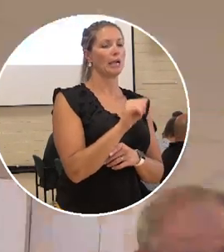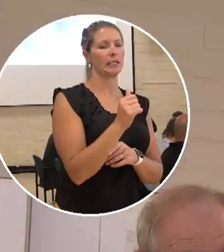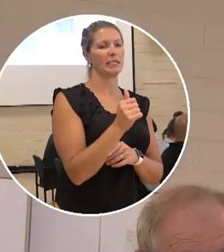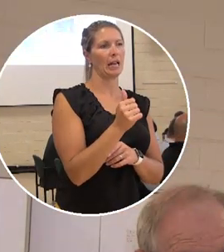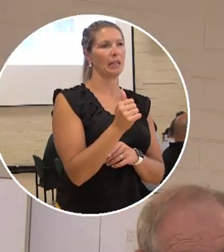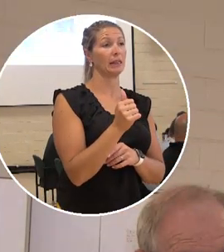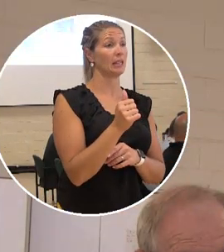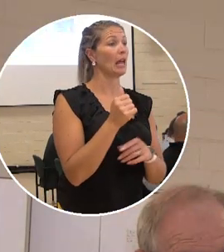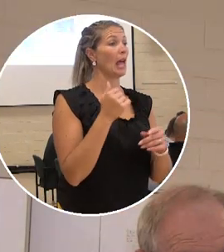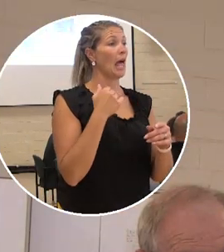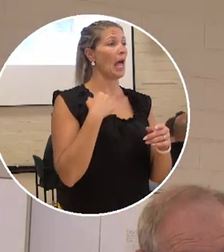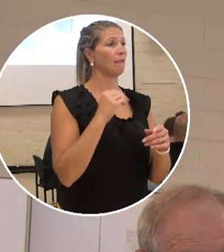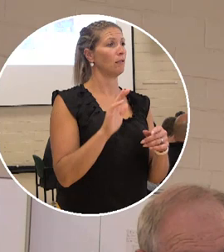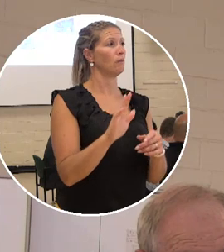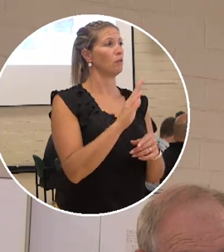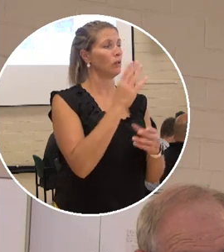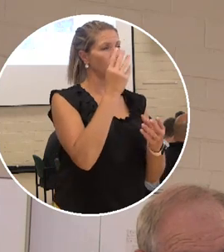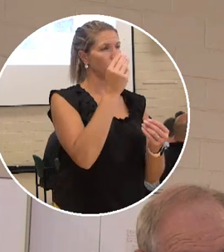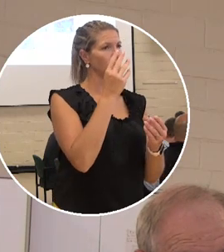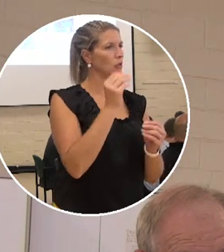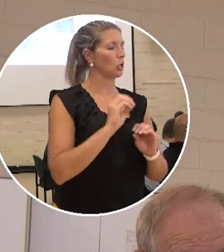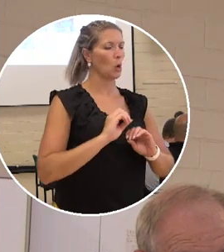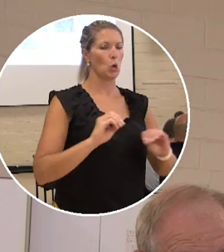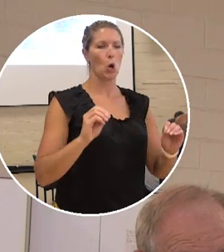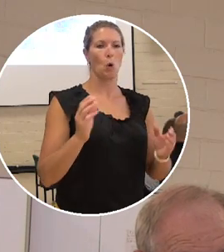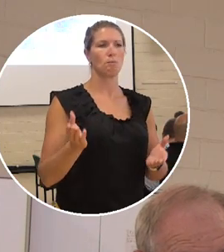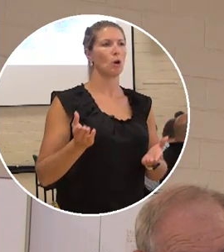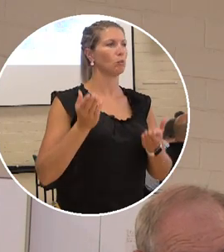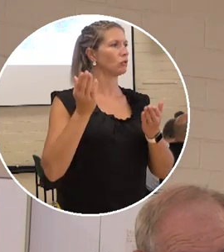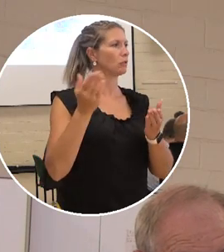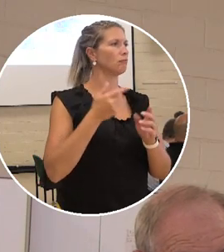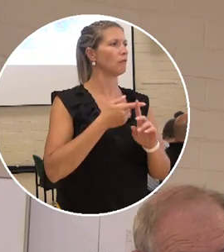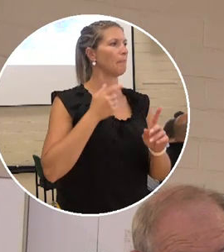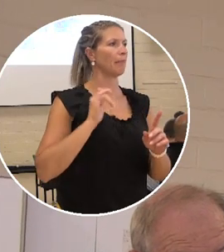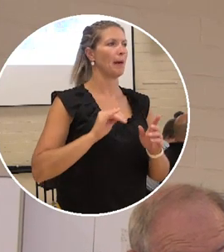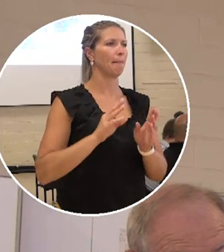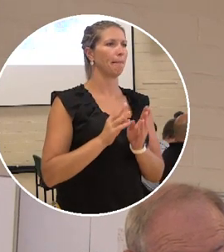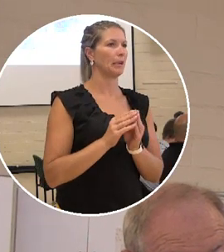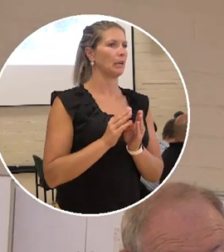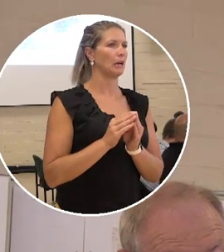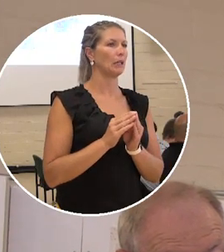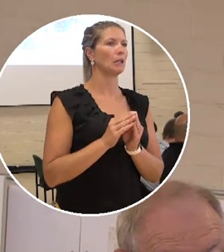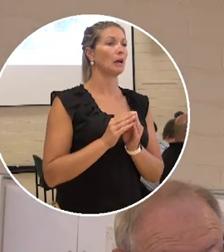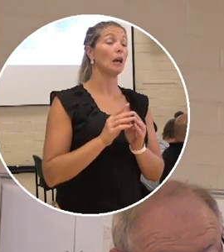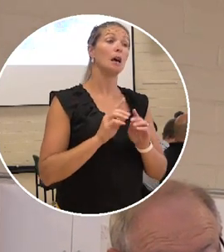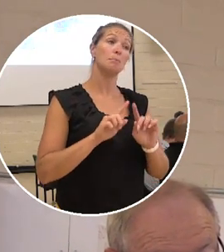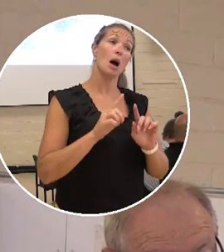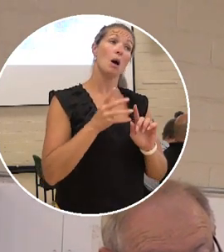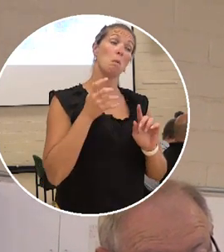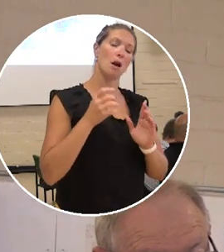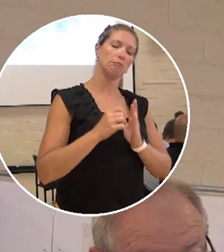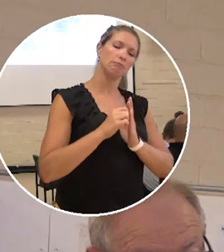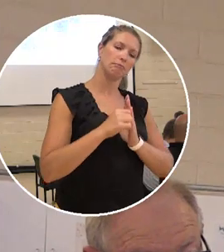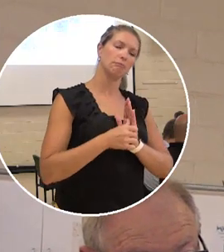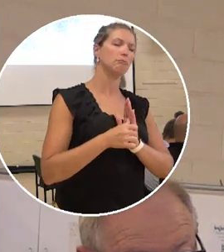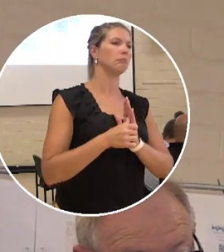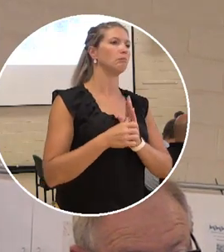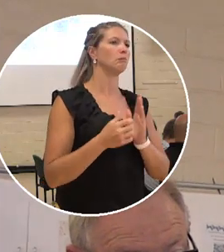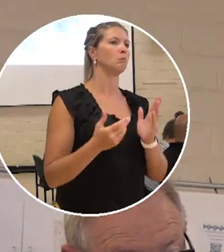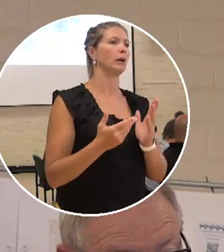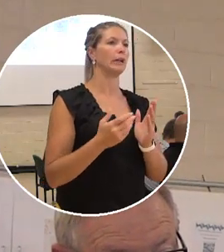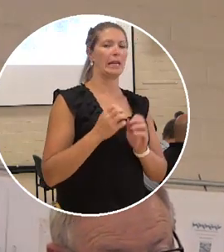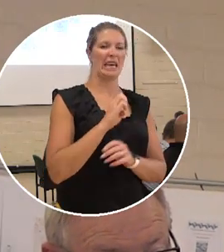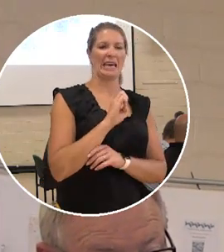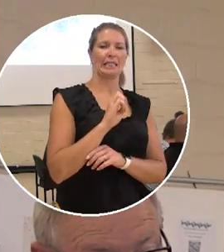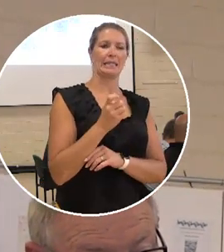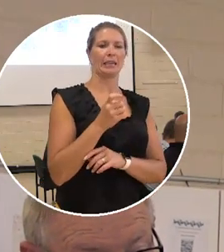in your kit. There are no motions from the meeting. However, I draw your attention to the fact that the Executive